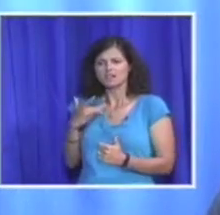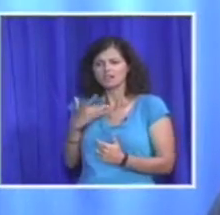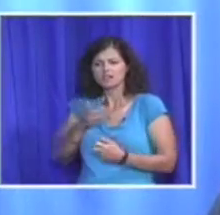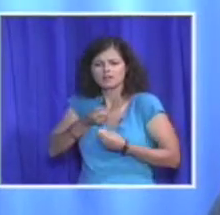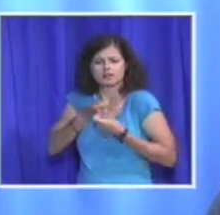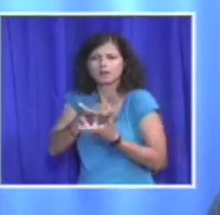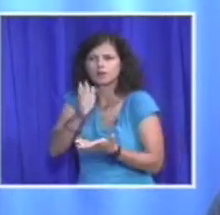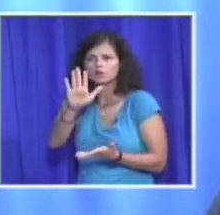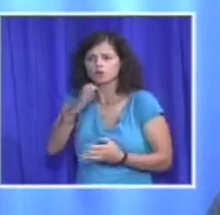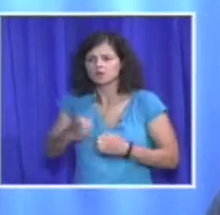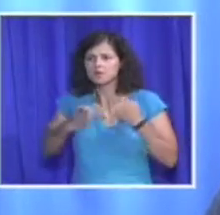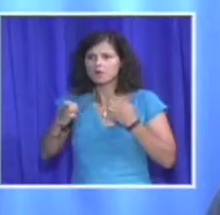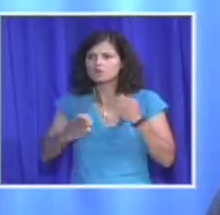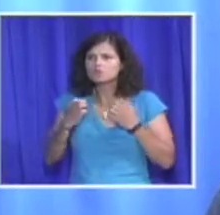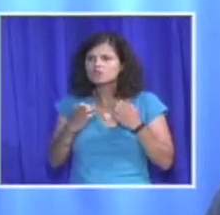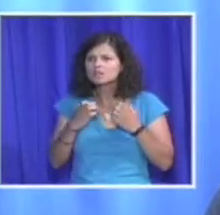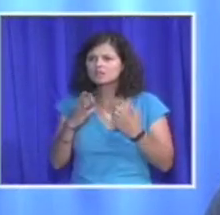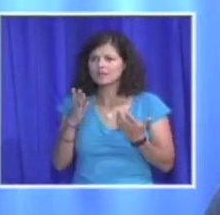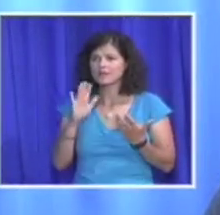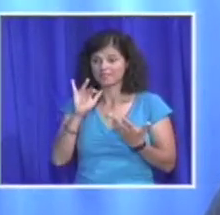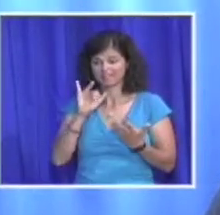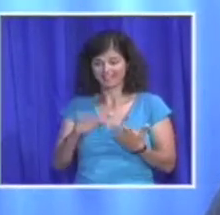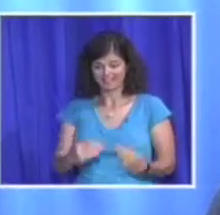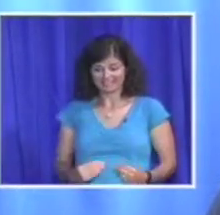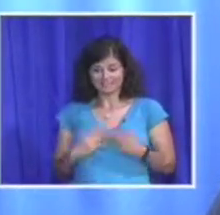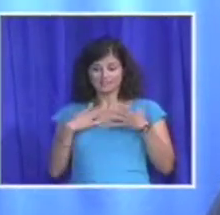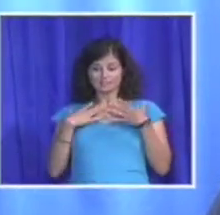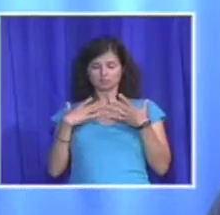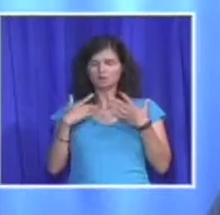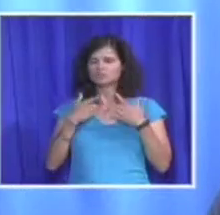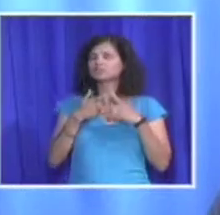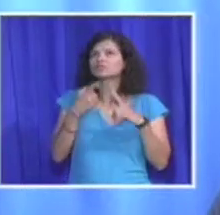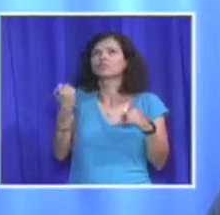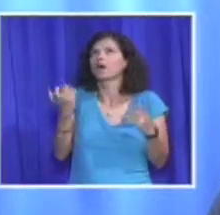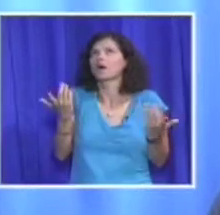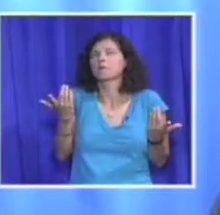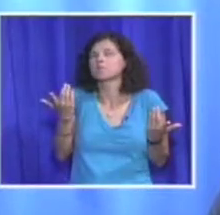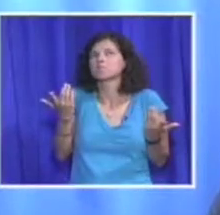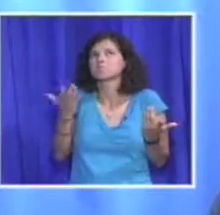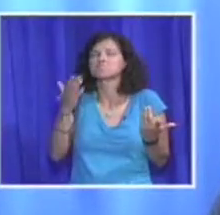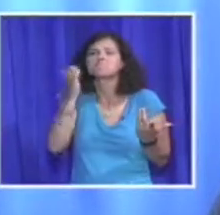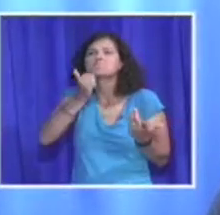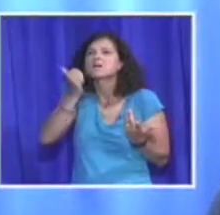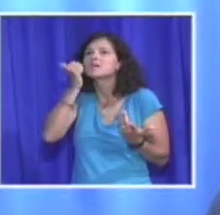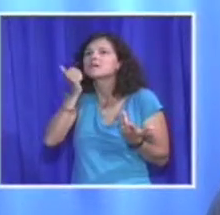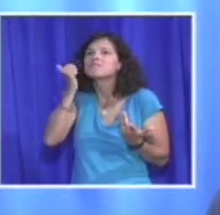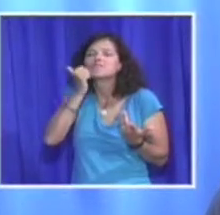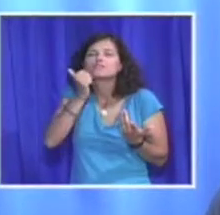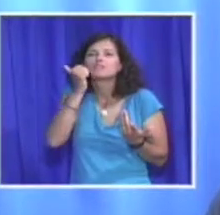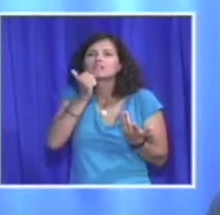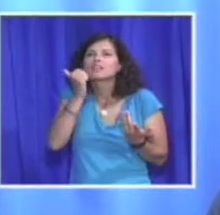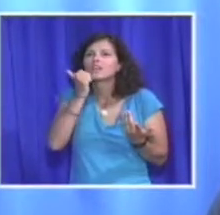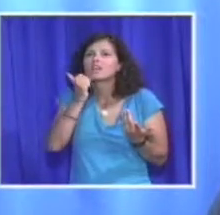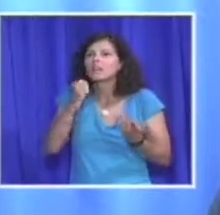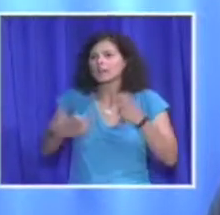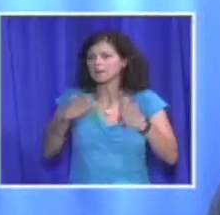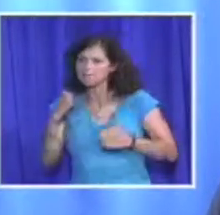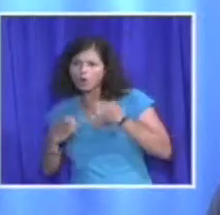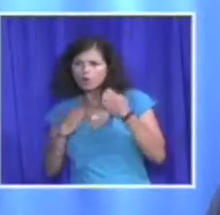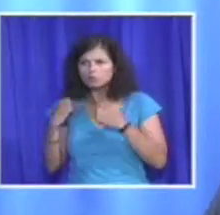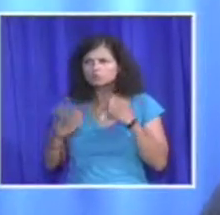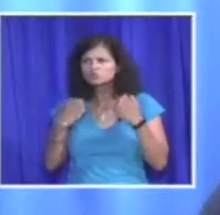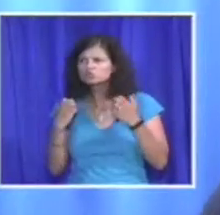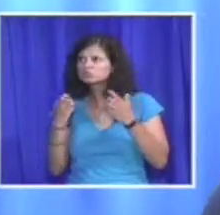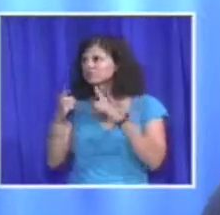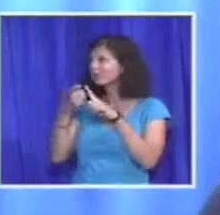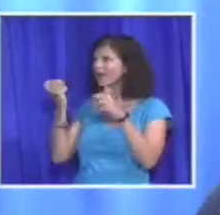So, the inspiration I get to put into my art, it's from my day-to-day emotions that I